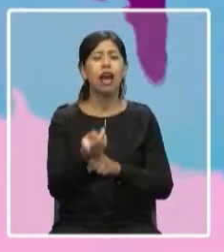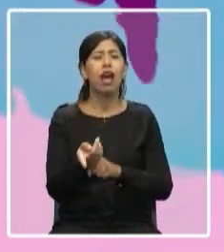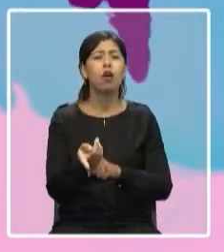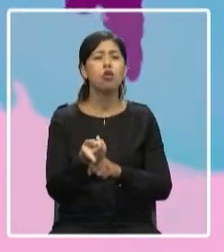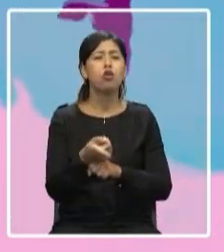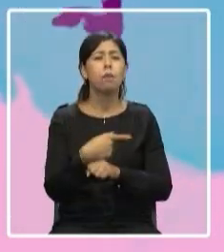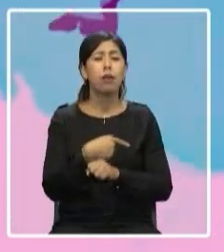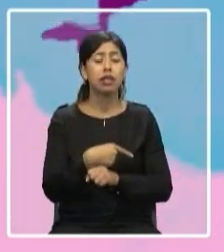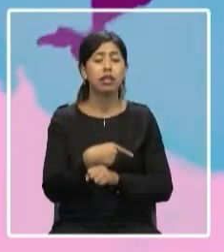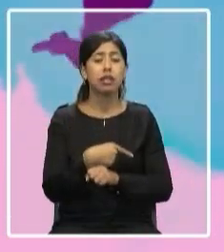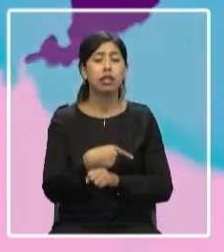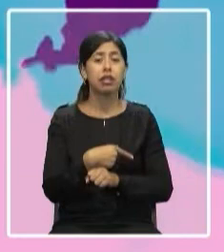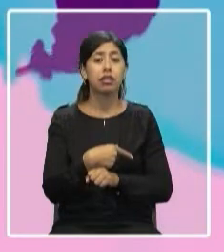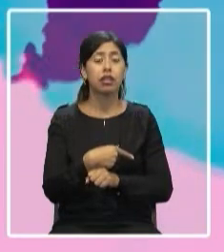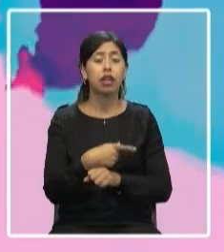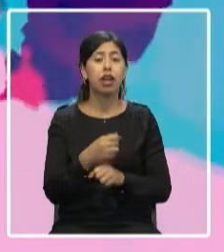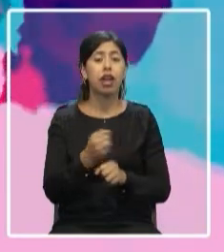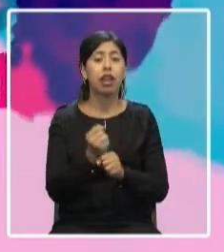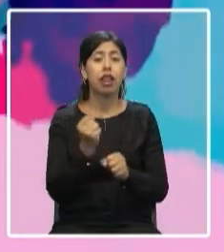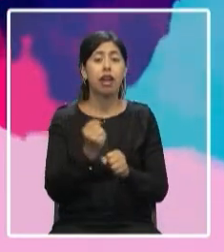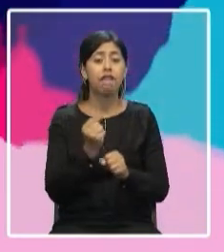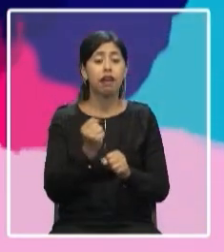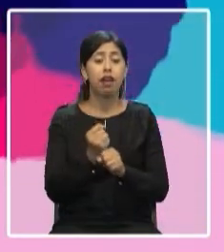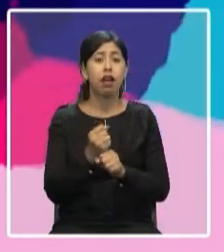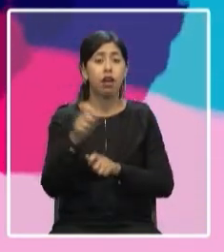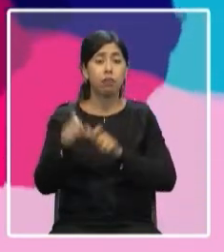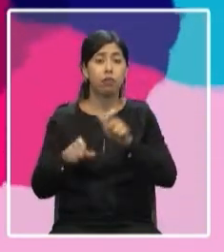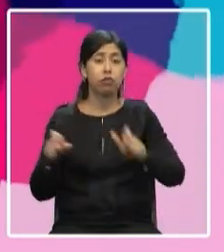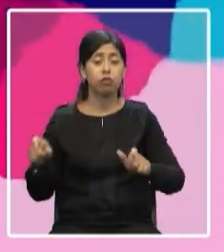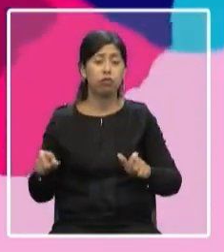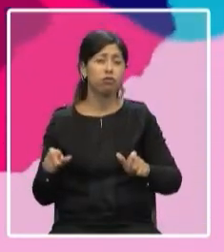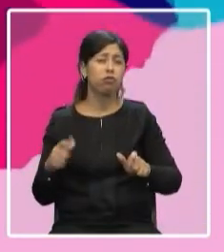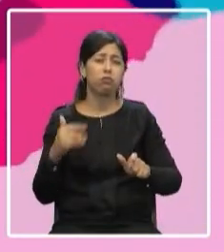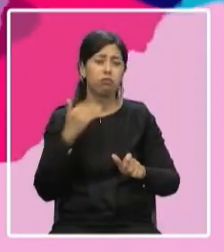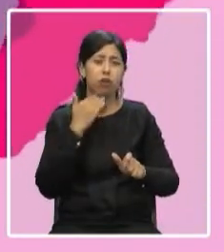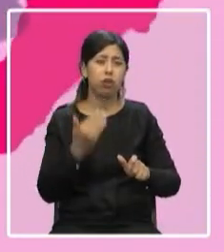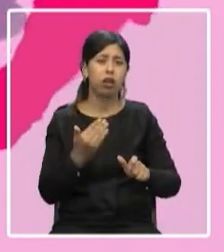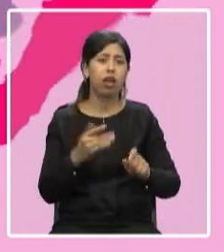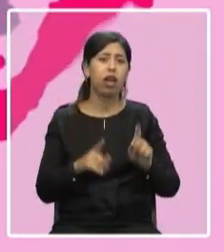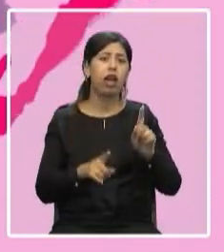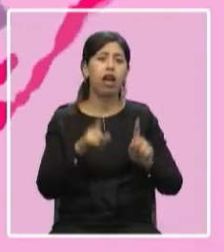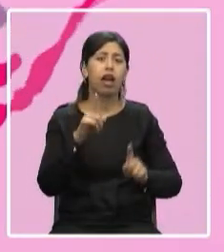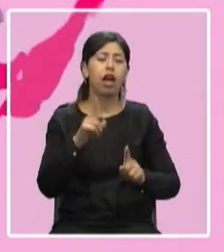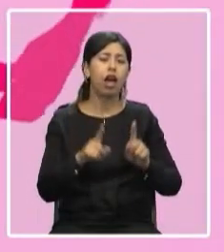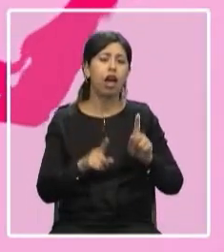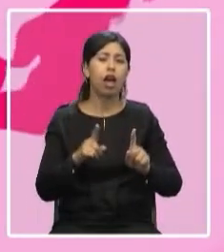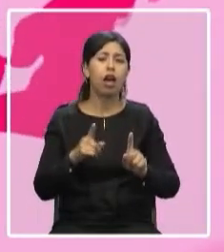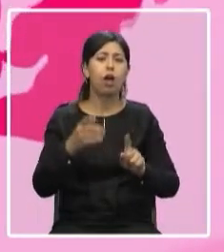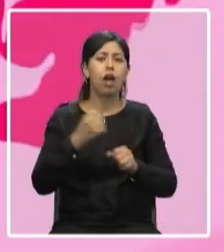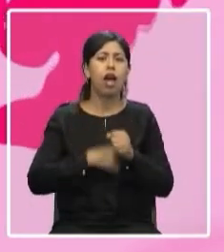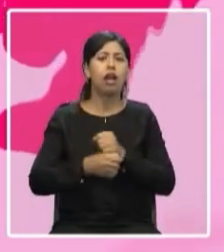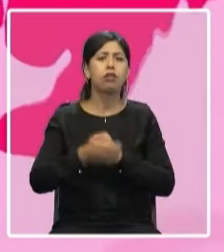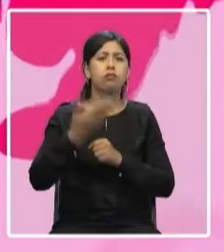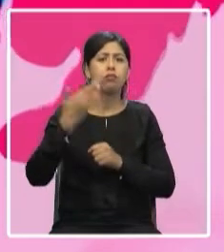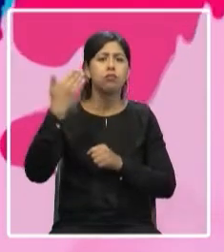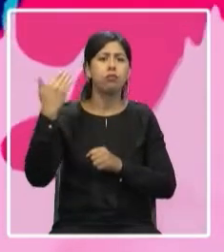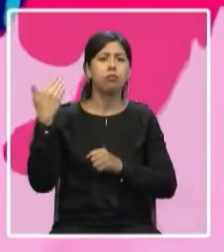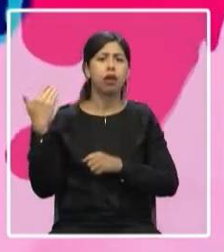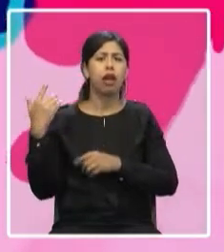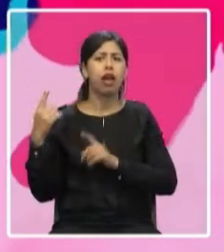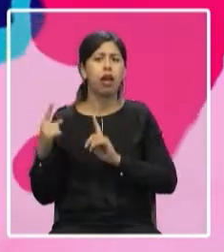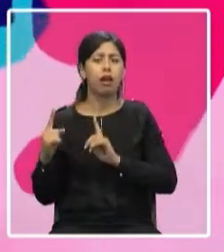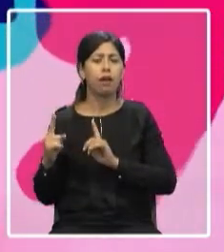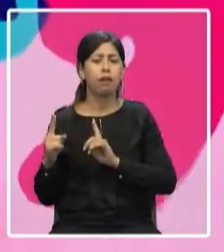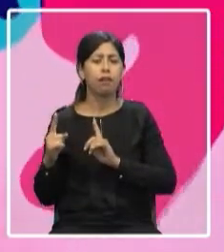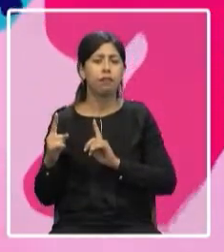about it, many of the great inventions of the last 200 years were specifically designed to eliminate human labor. So tractors